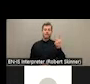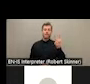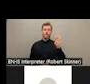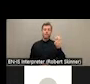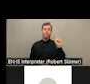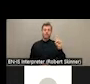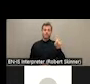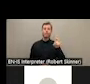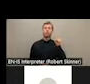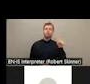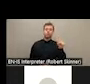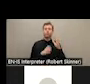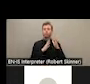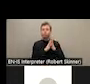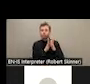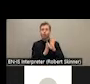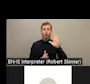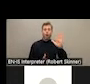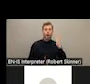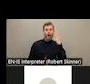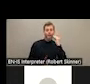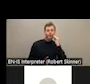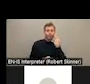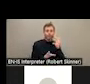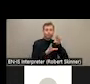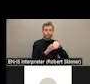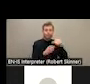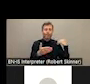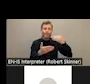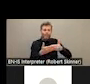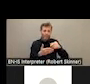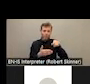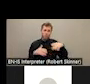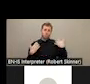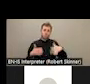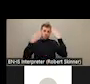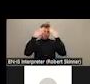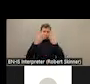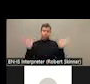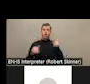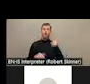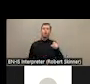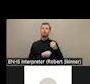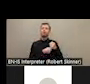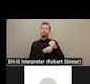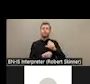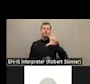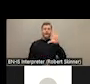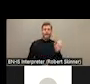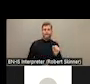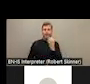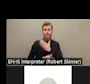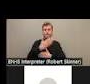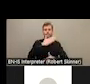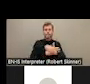vast experience in this area. And then our final panelists are Abdul Karim Abdou Madougou from